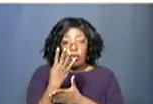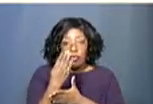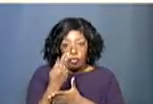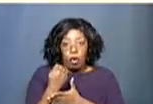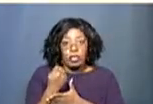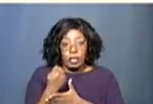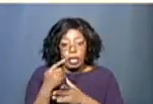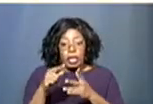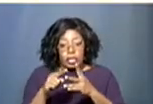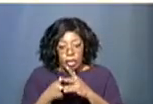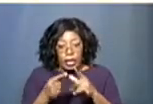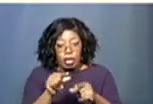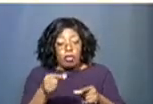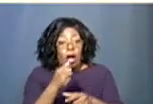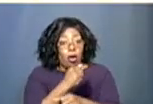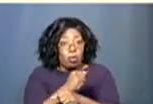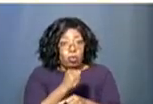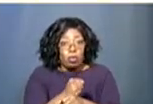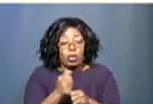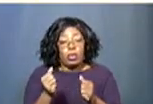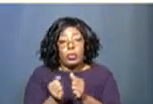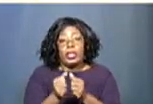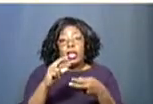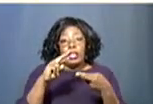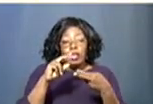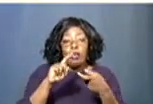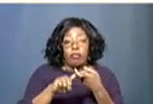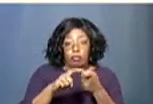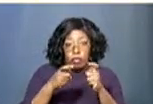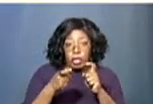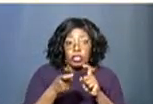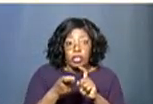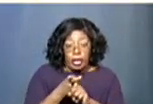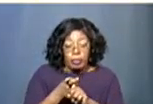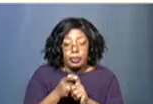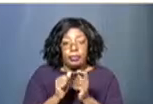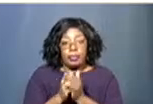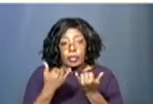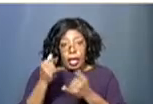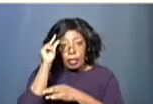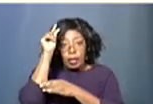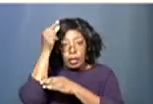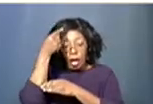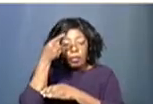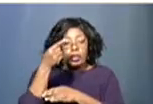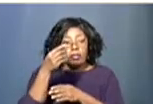laying groundwork for a friendship between the two countries. Now, the government looks to take